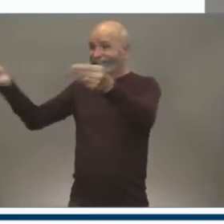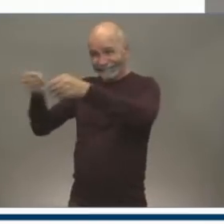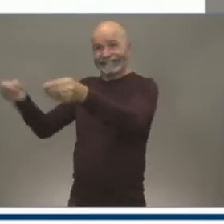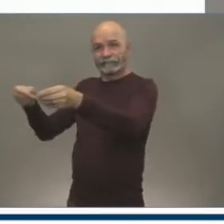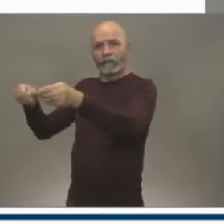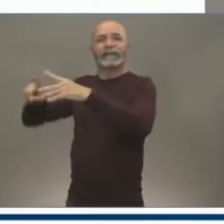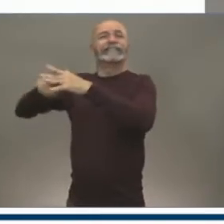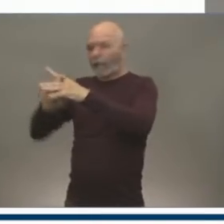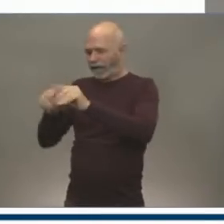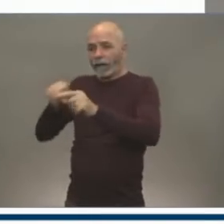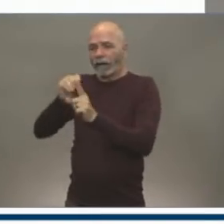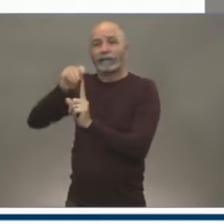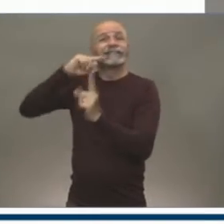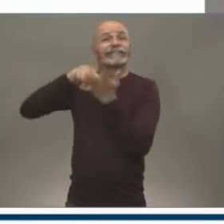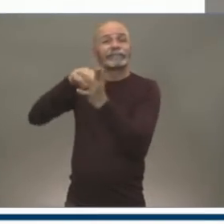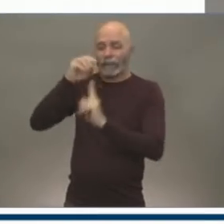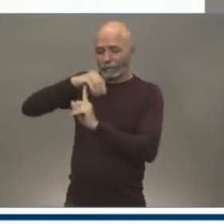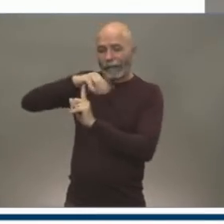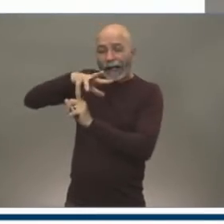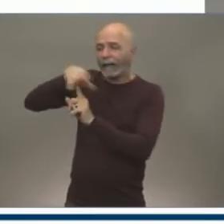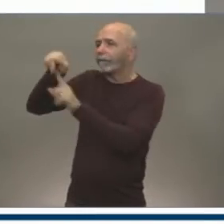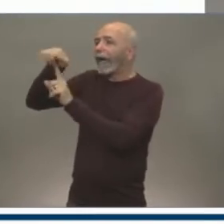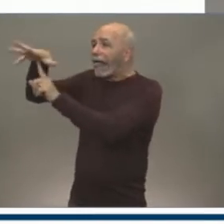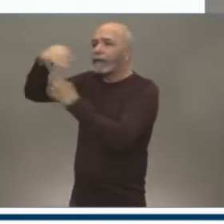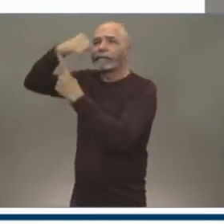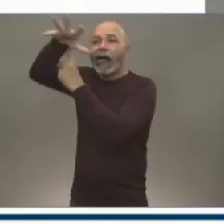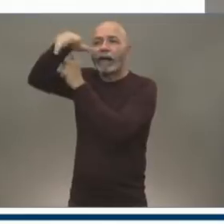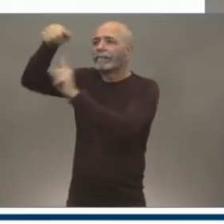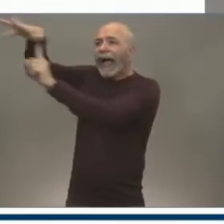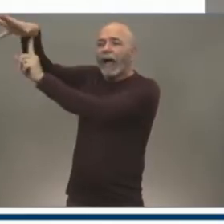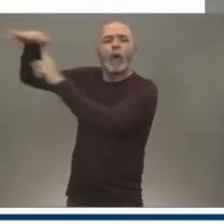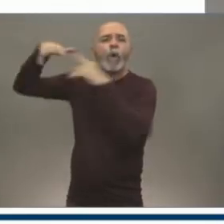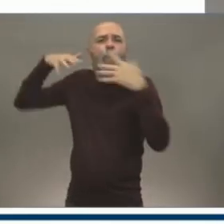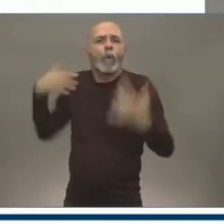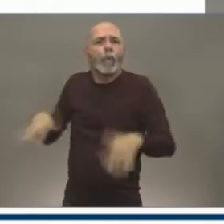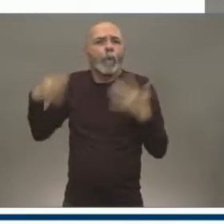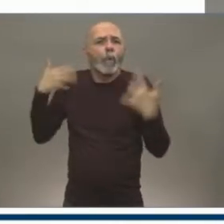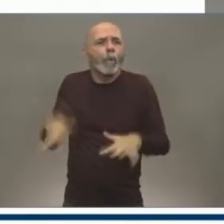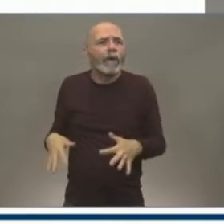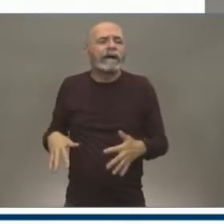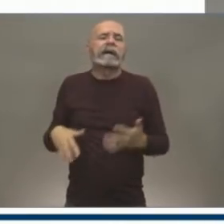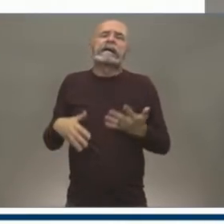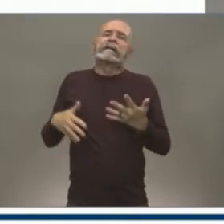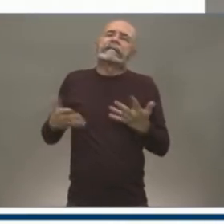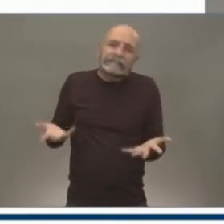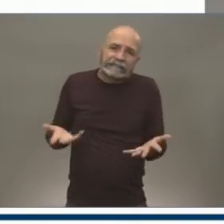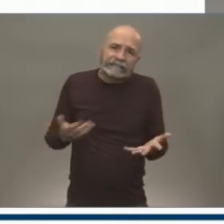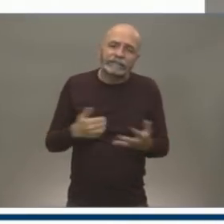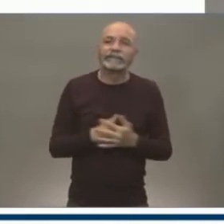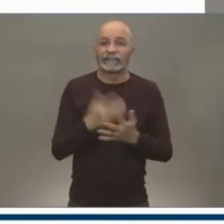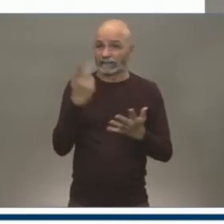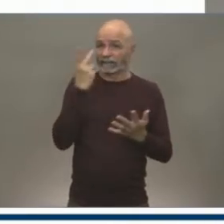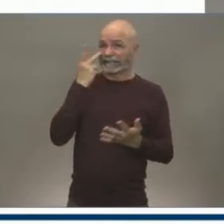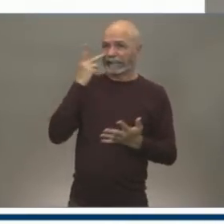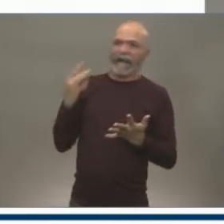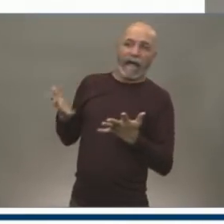and then themselves expose other dozens of people. So you can see how we can have a cascading effect. So